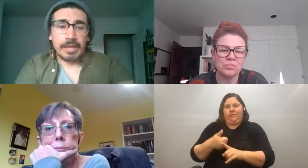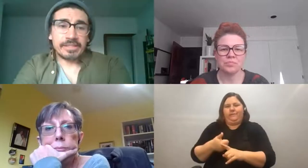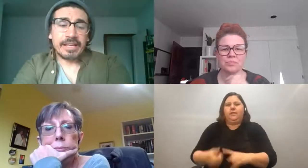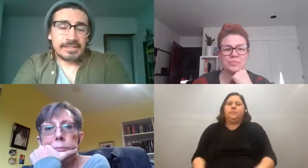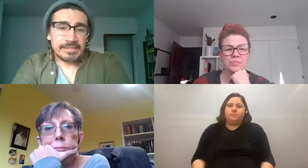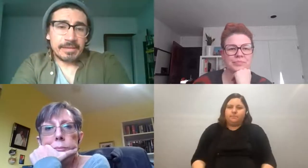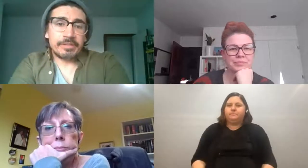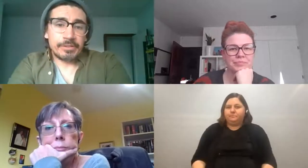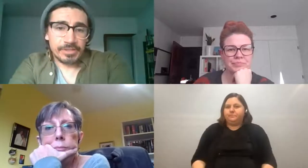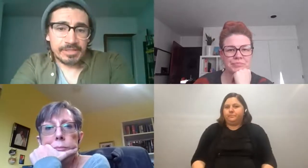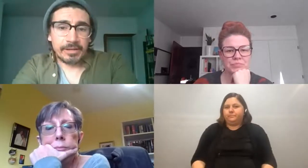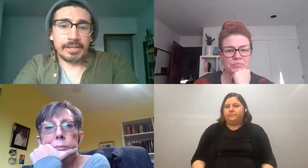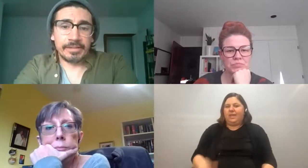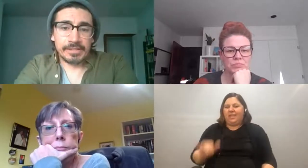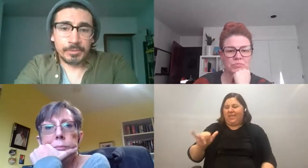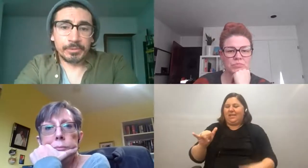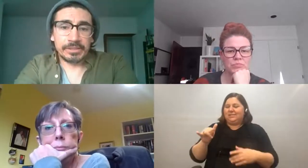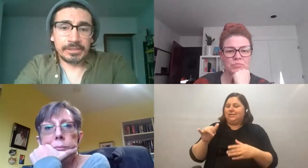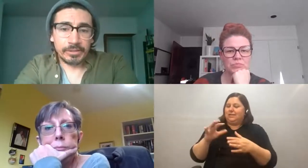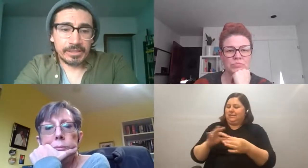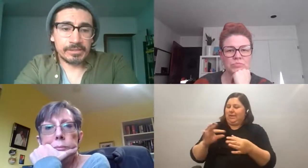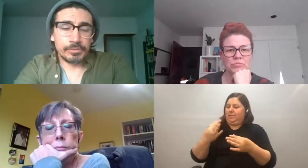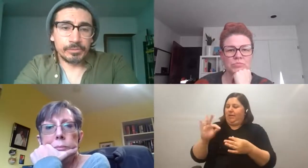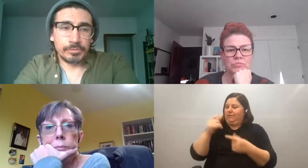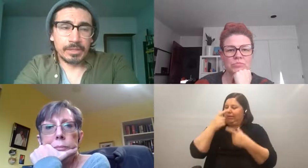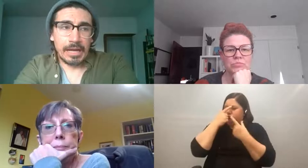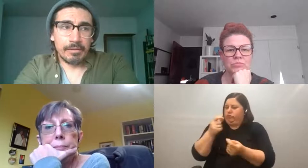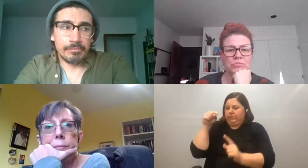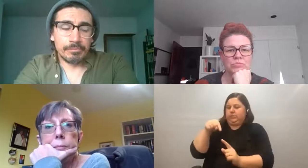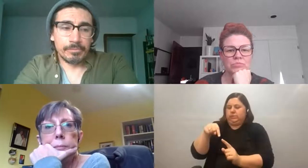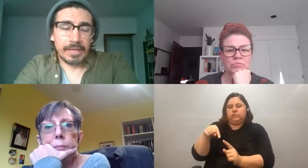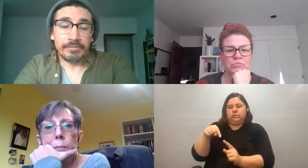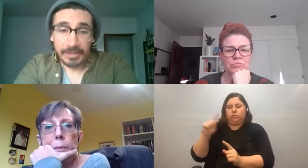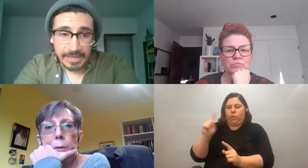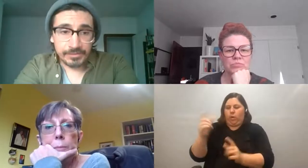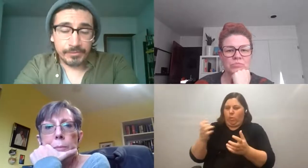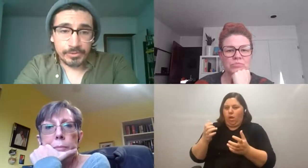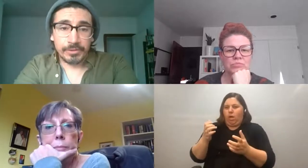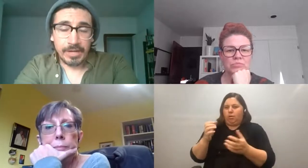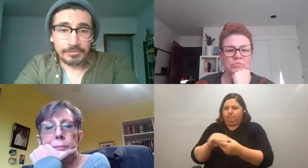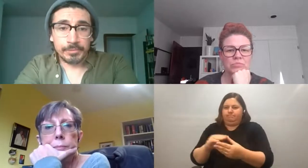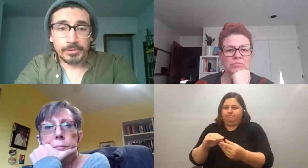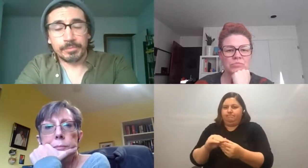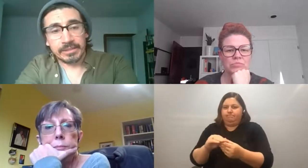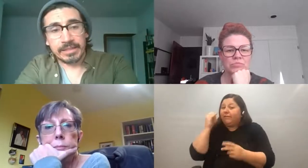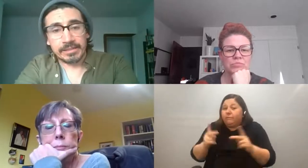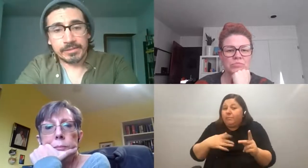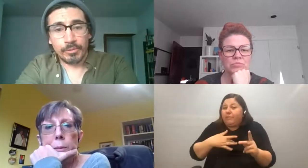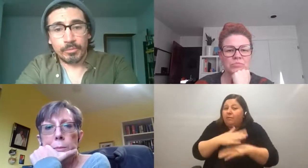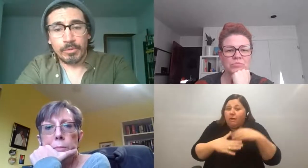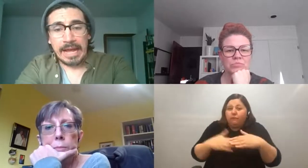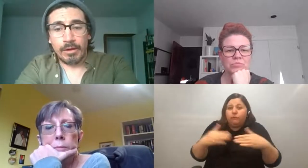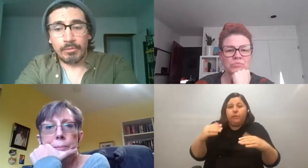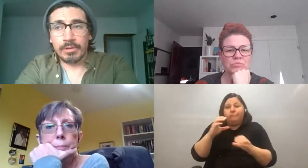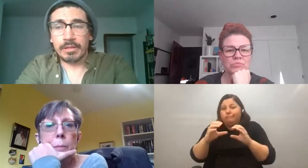i would say that's the statement of interest area that's what we're really looking to um if again as folks feel comfortable but letting us